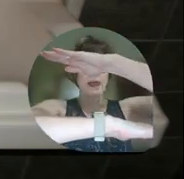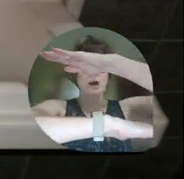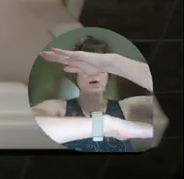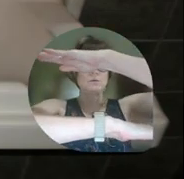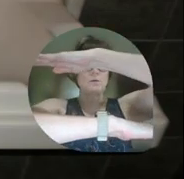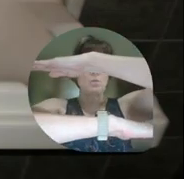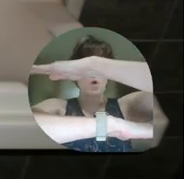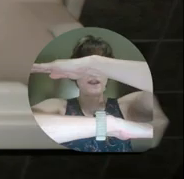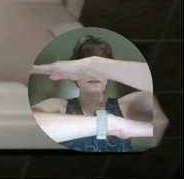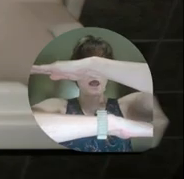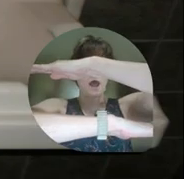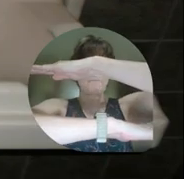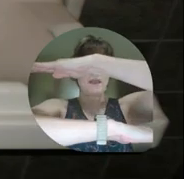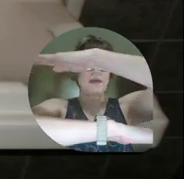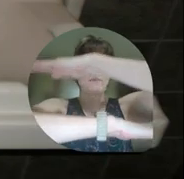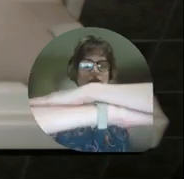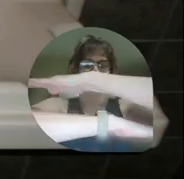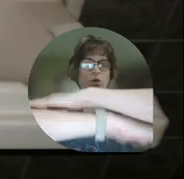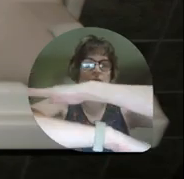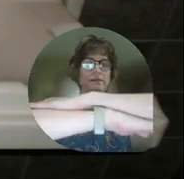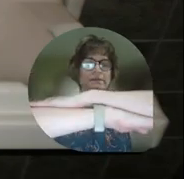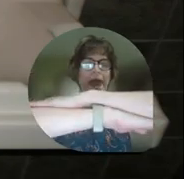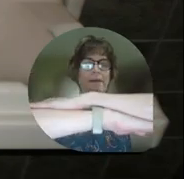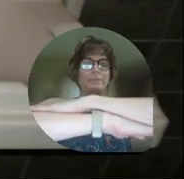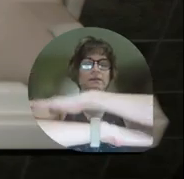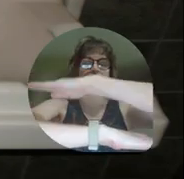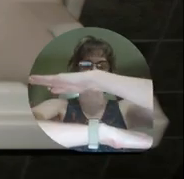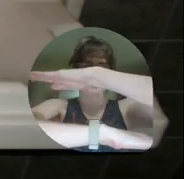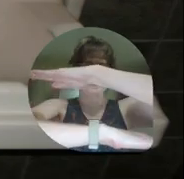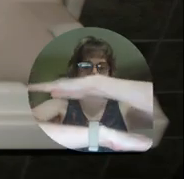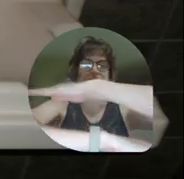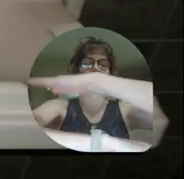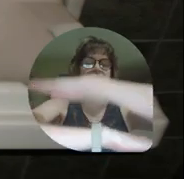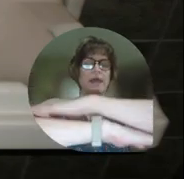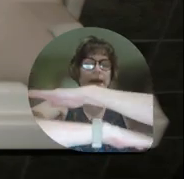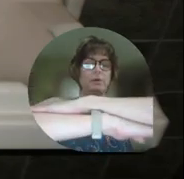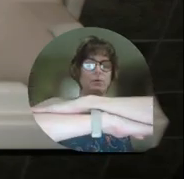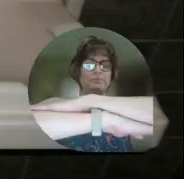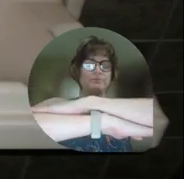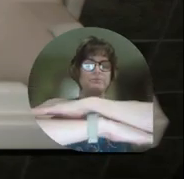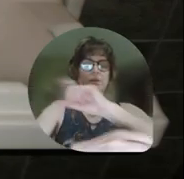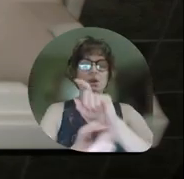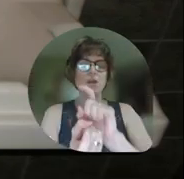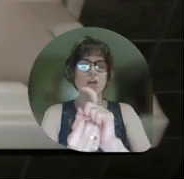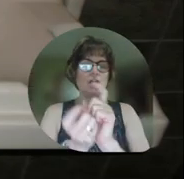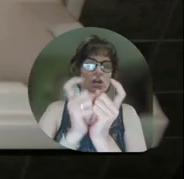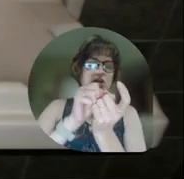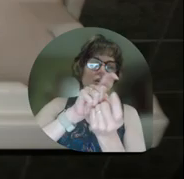one on top, and then you will tap 2 times. Table.